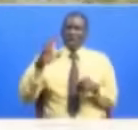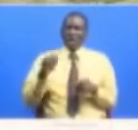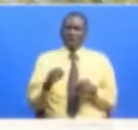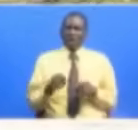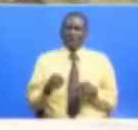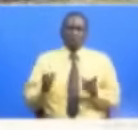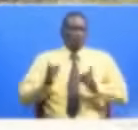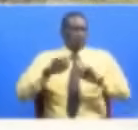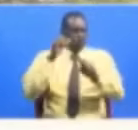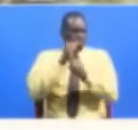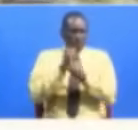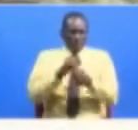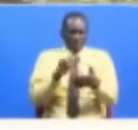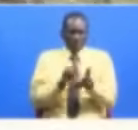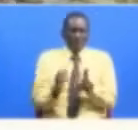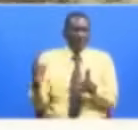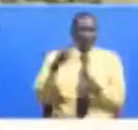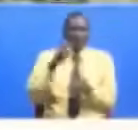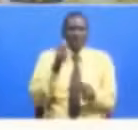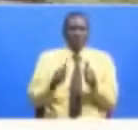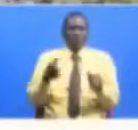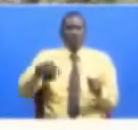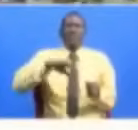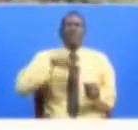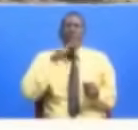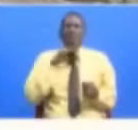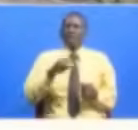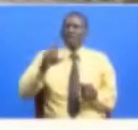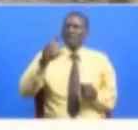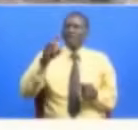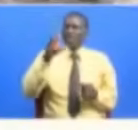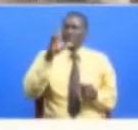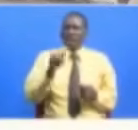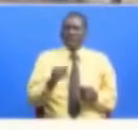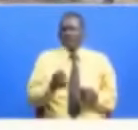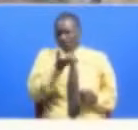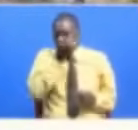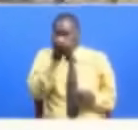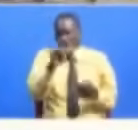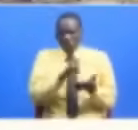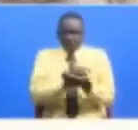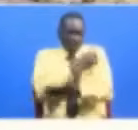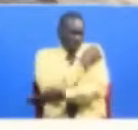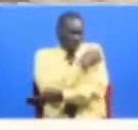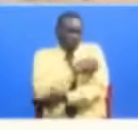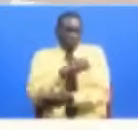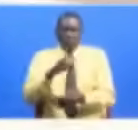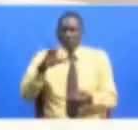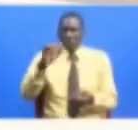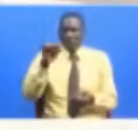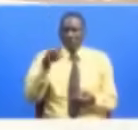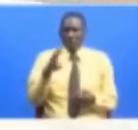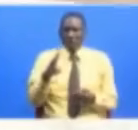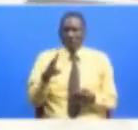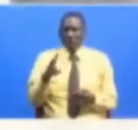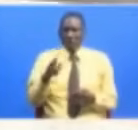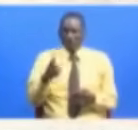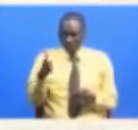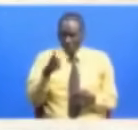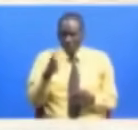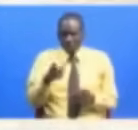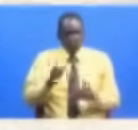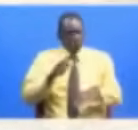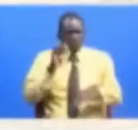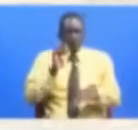Lang'at was not on call on the fateful night he died. DCI have rubbished claims that the hospital's CCTV